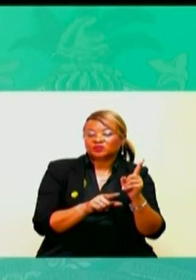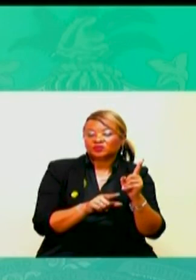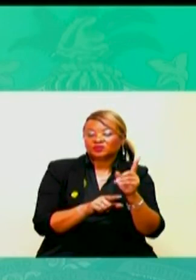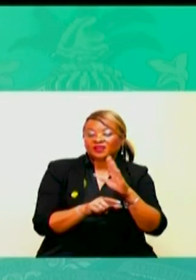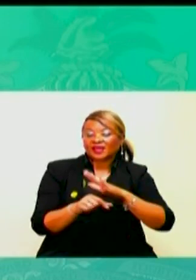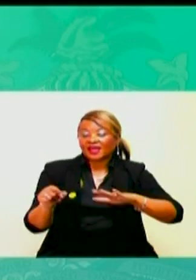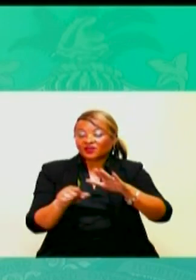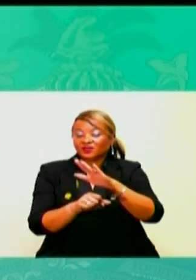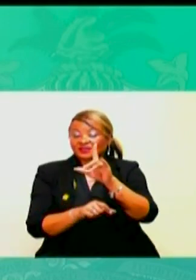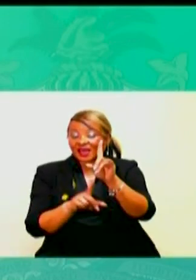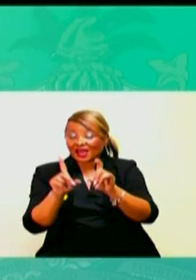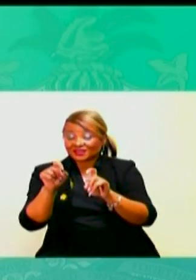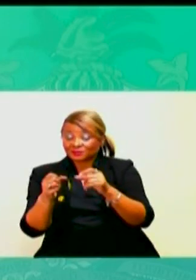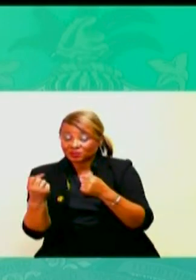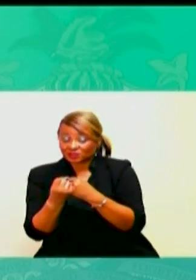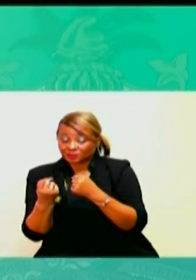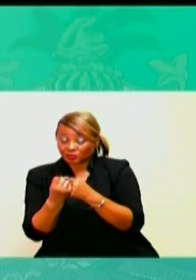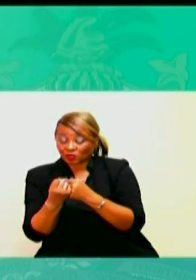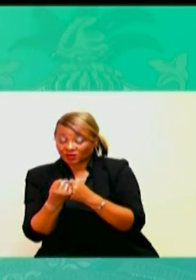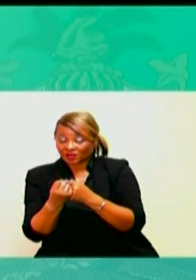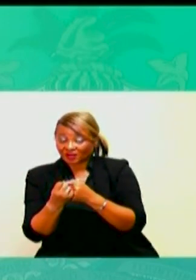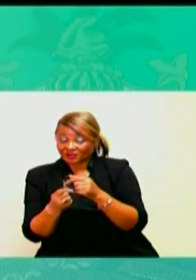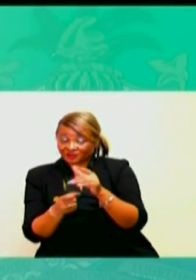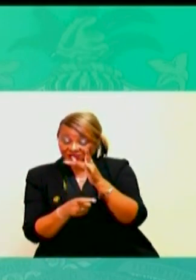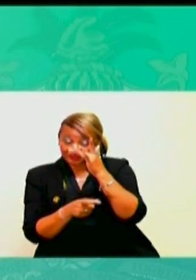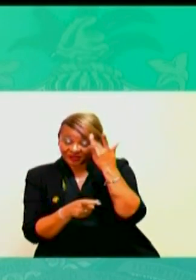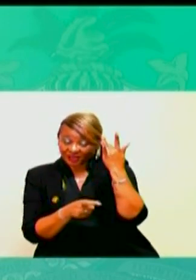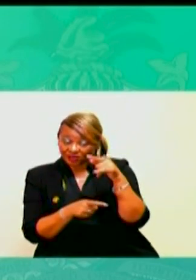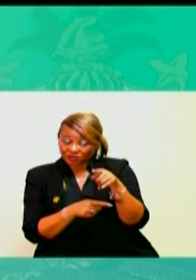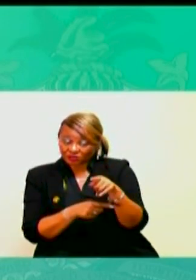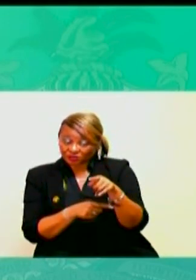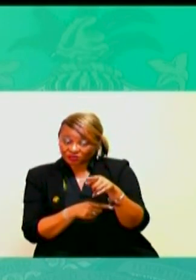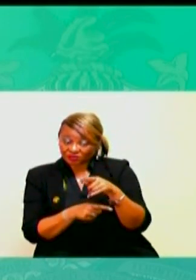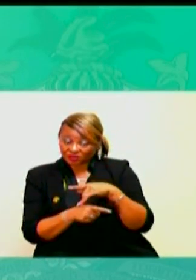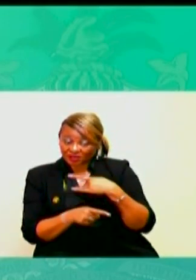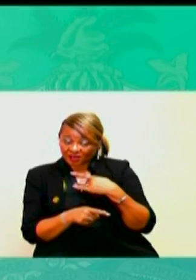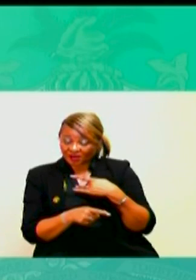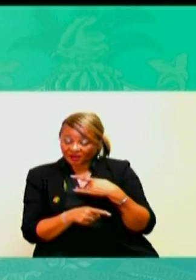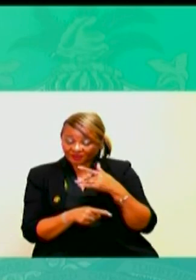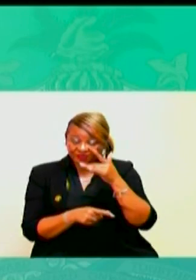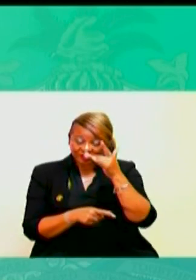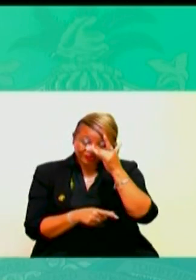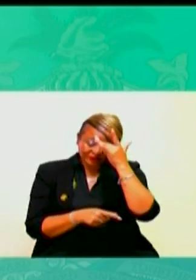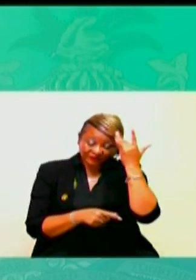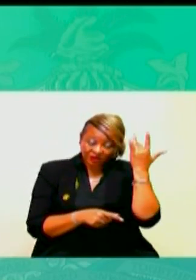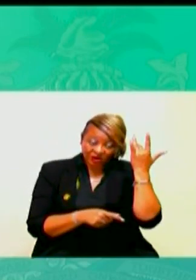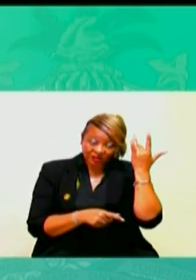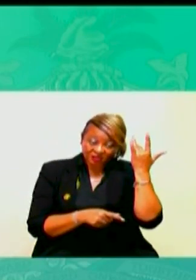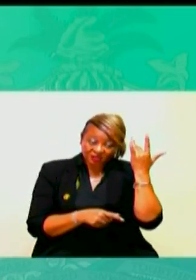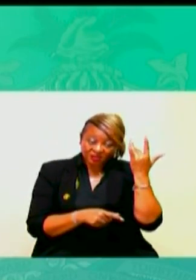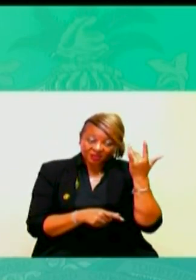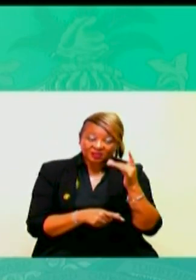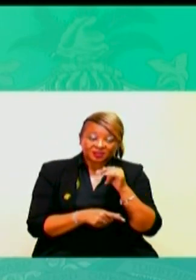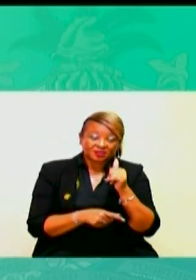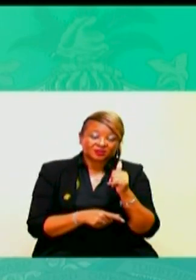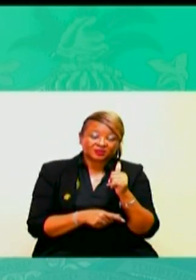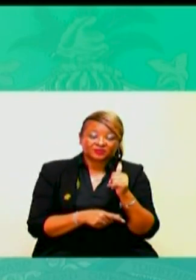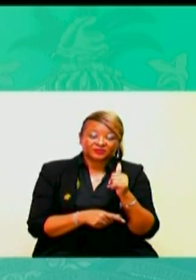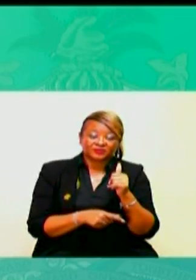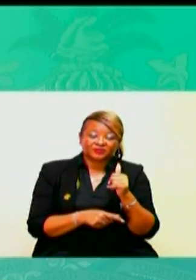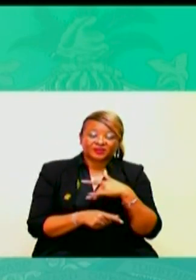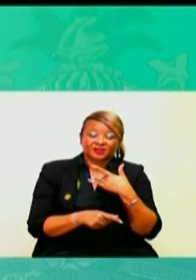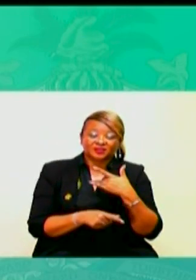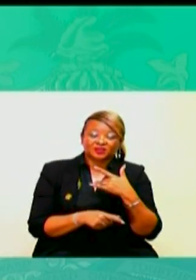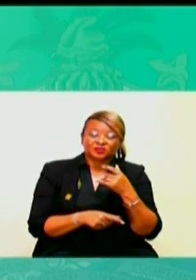candidate. Are they supposed to forget you? Do these people have amnesia? They're that illiterate that you could actually say these